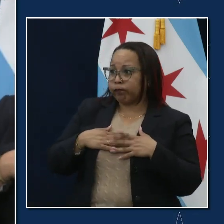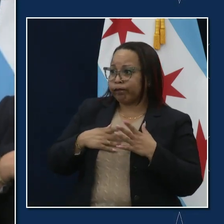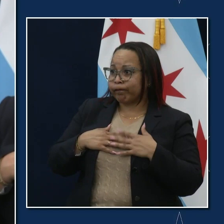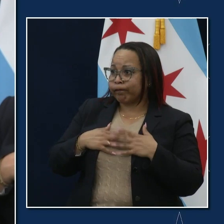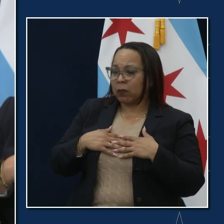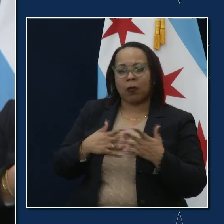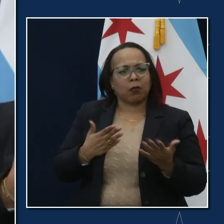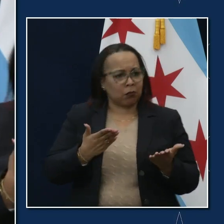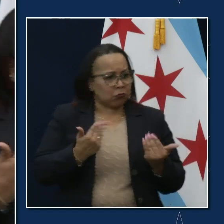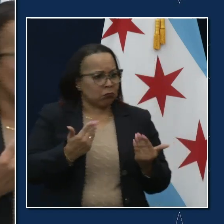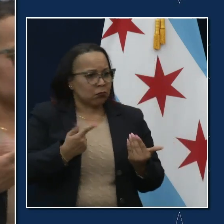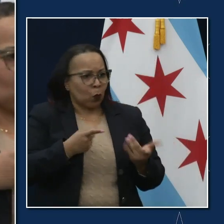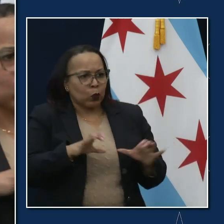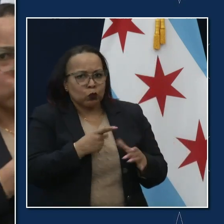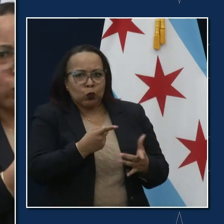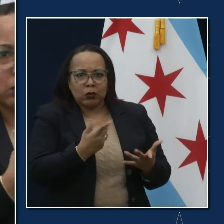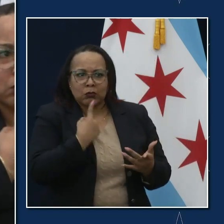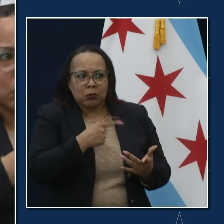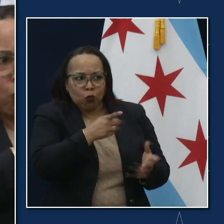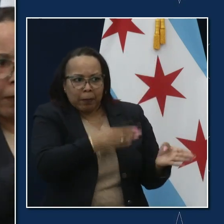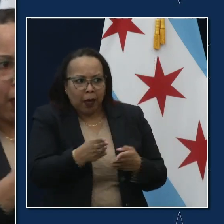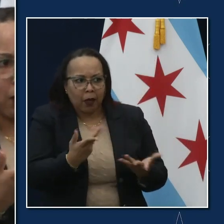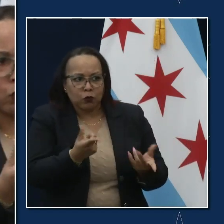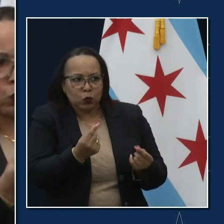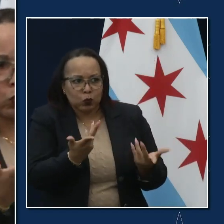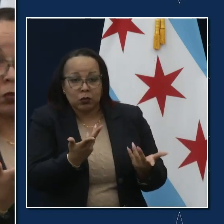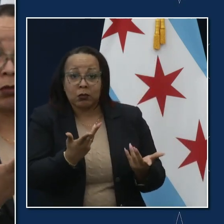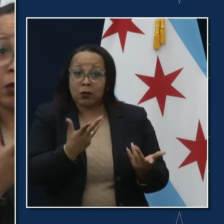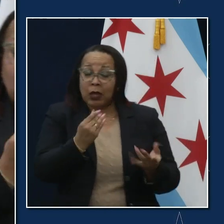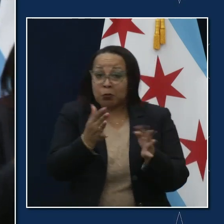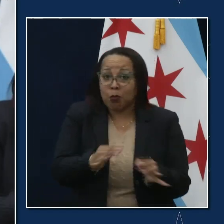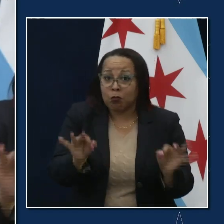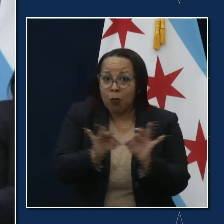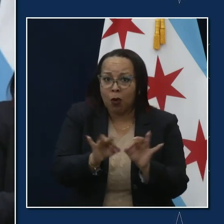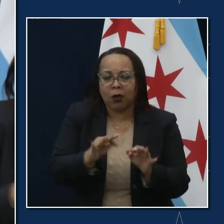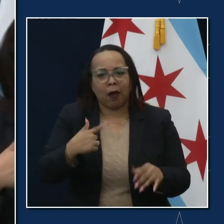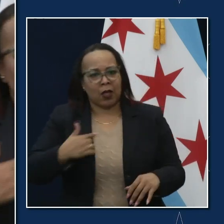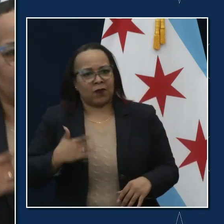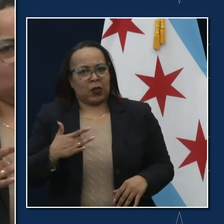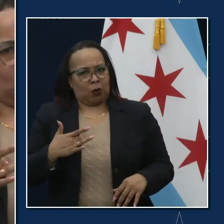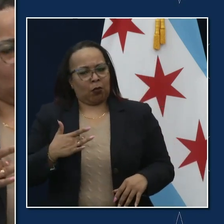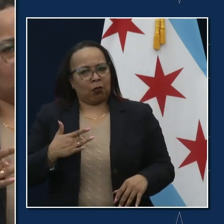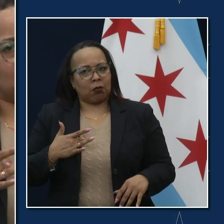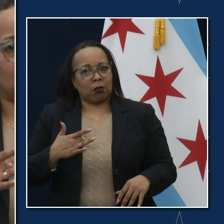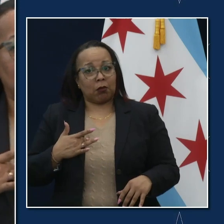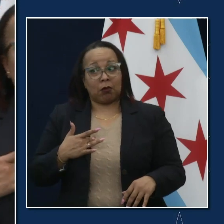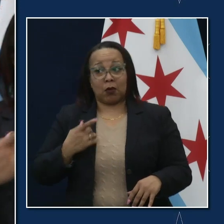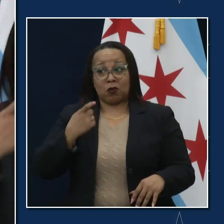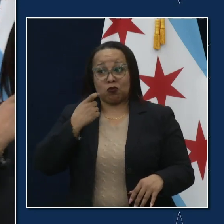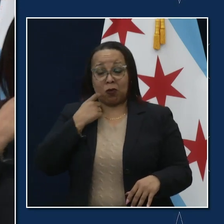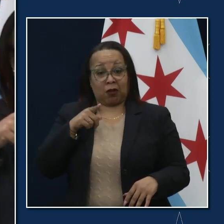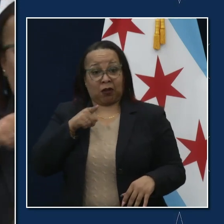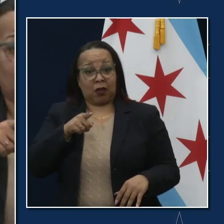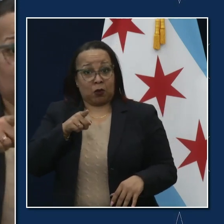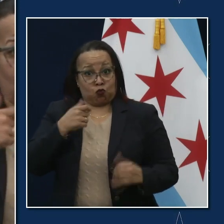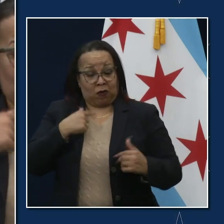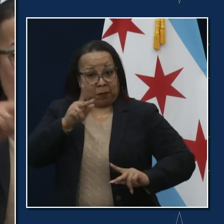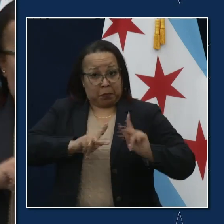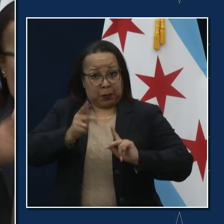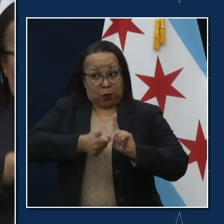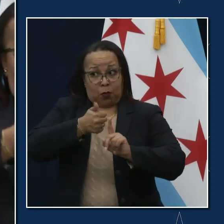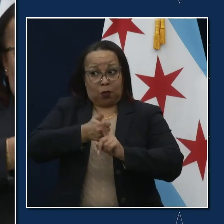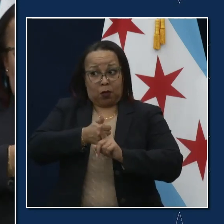tell us what you're doing, what's your plan. And importantly, I believe very strongly, past this prologue, you've got